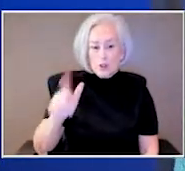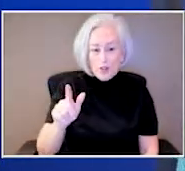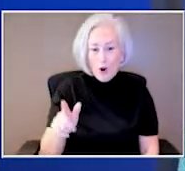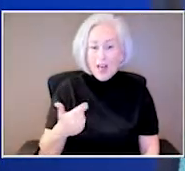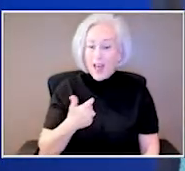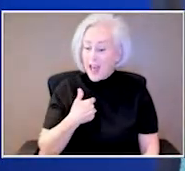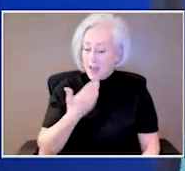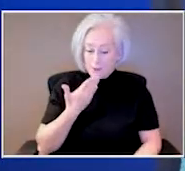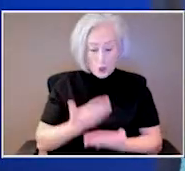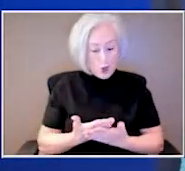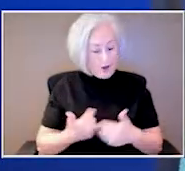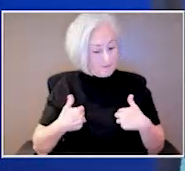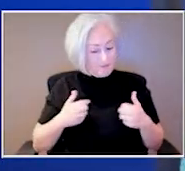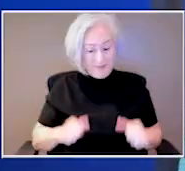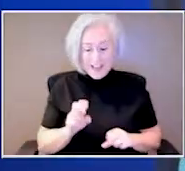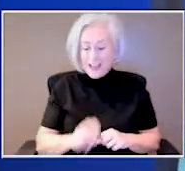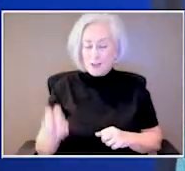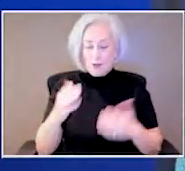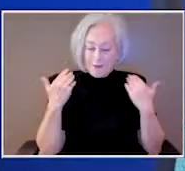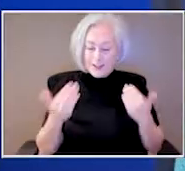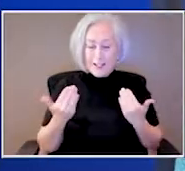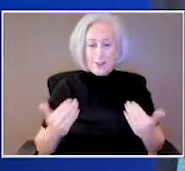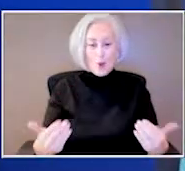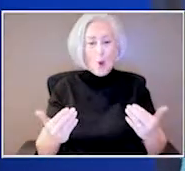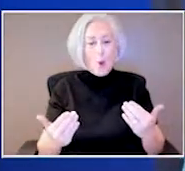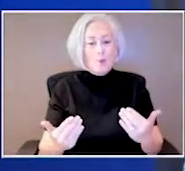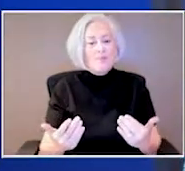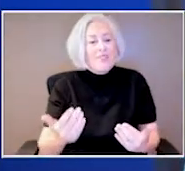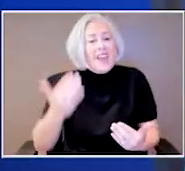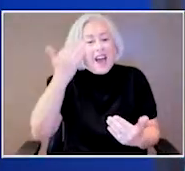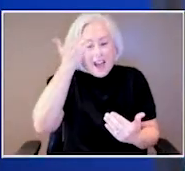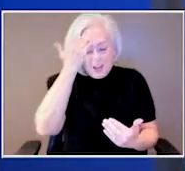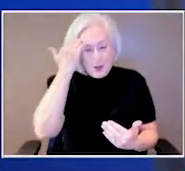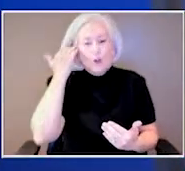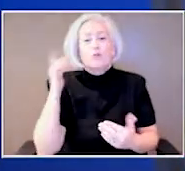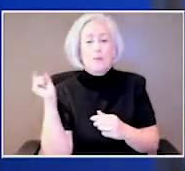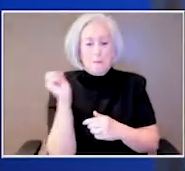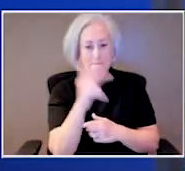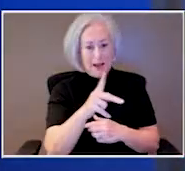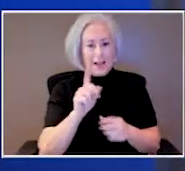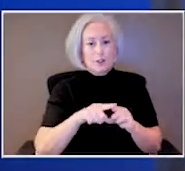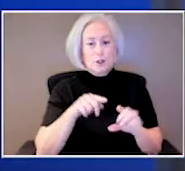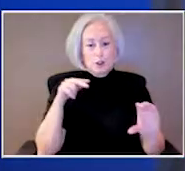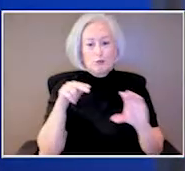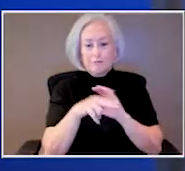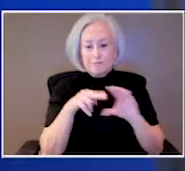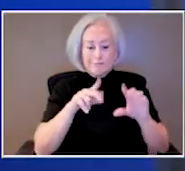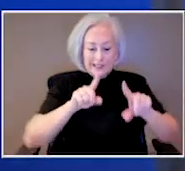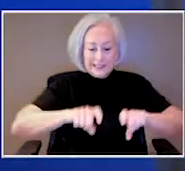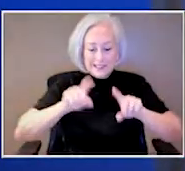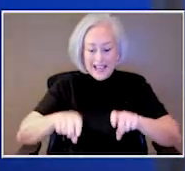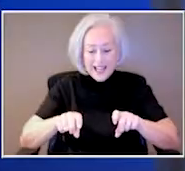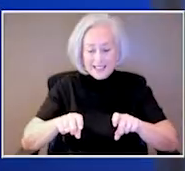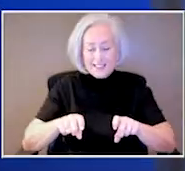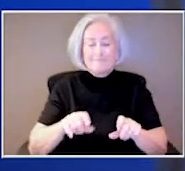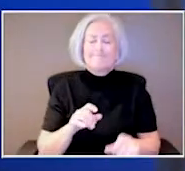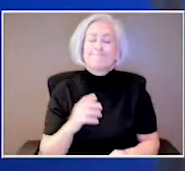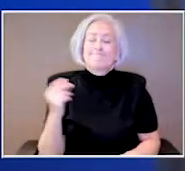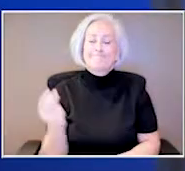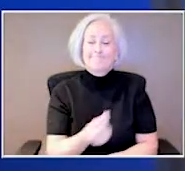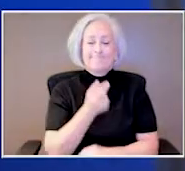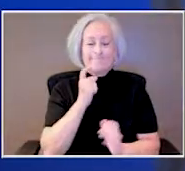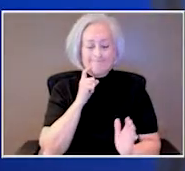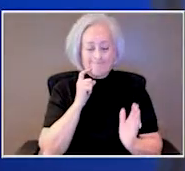go. And I knew I was coming back to scans. And sure enough, something came up on the scans. And so I got the phone call